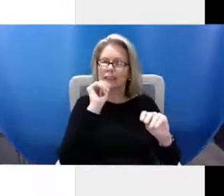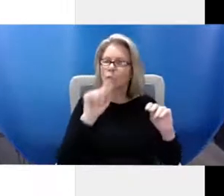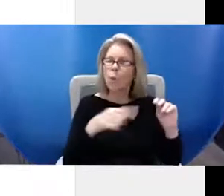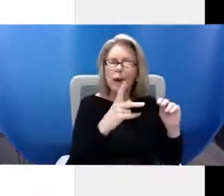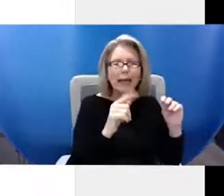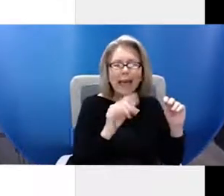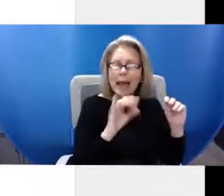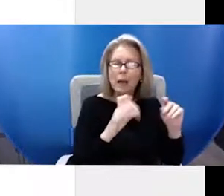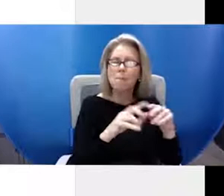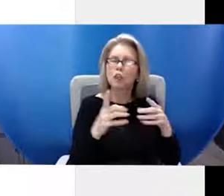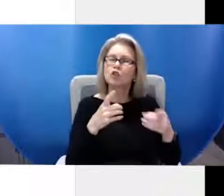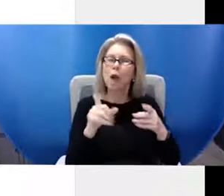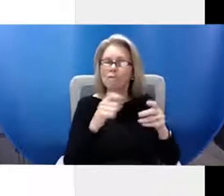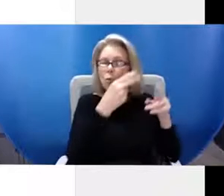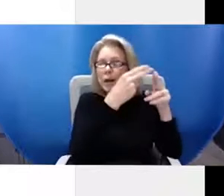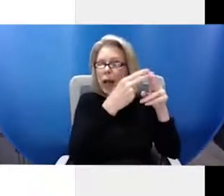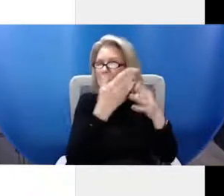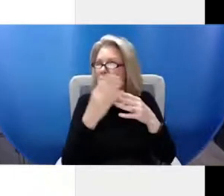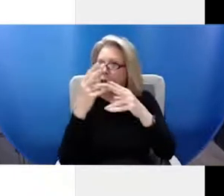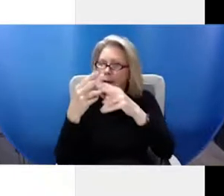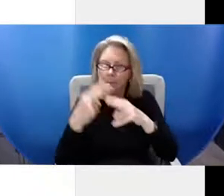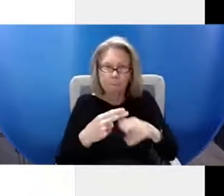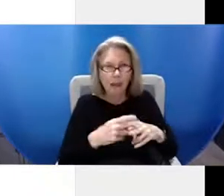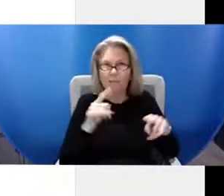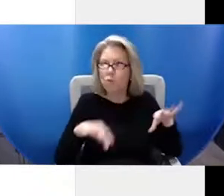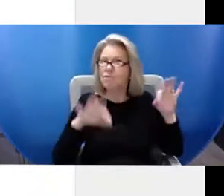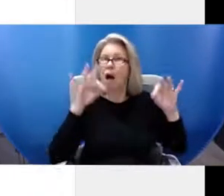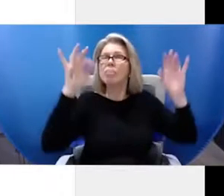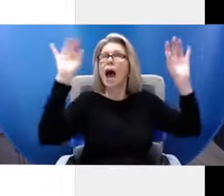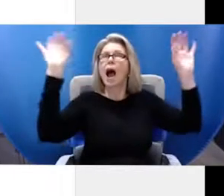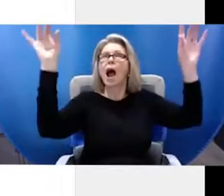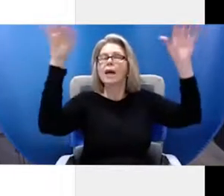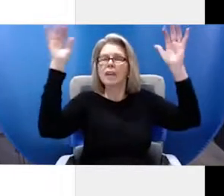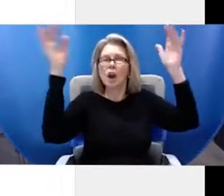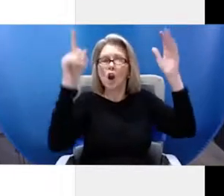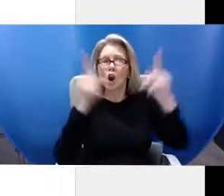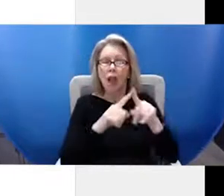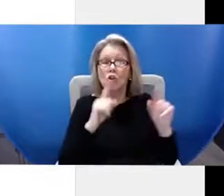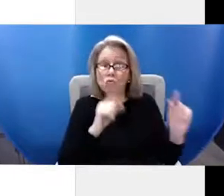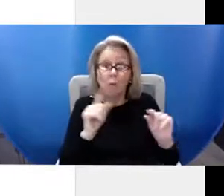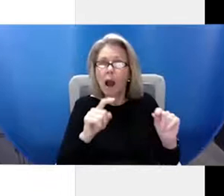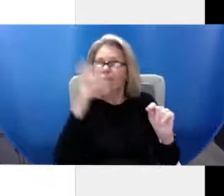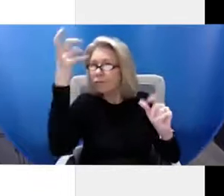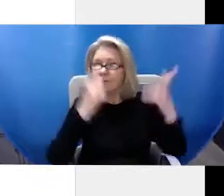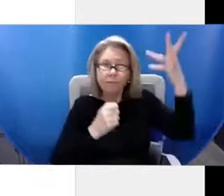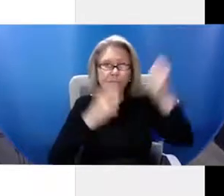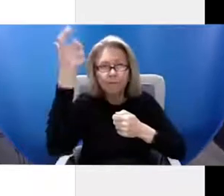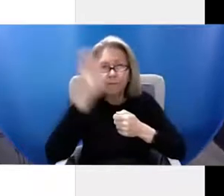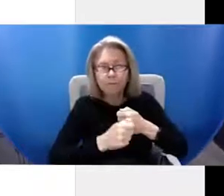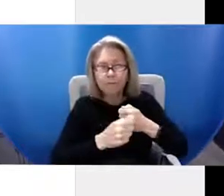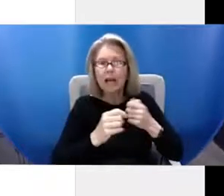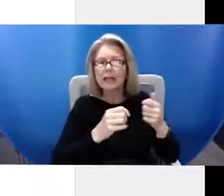It's not only a kinetic process, but it's also a descriptive process, because you have to name things, you have to find things, those things hanging in the air like a rumor, you have to bring them, you